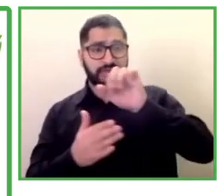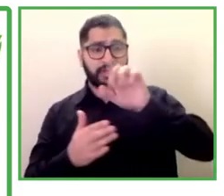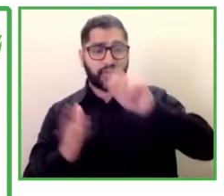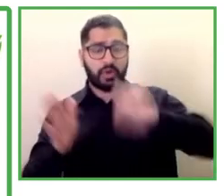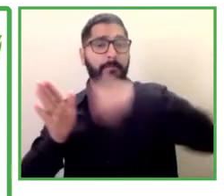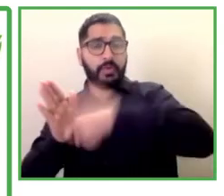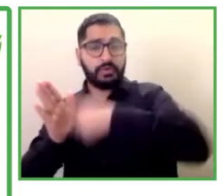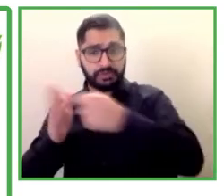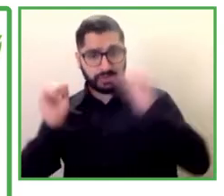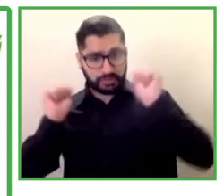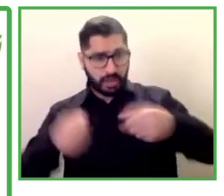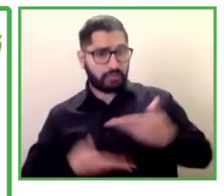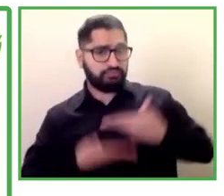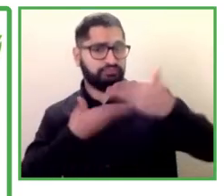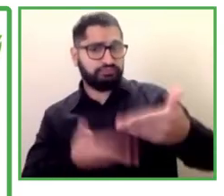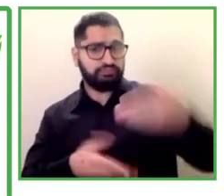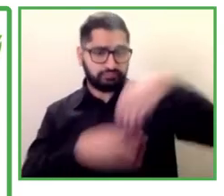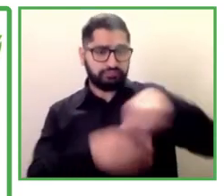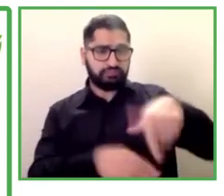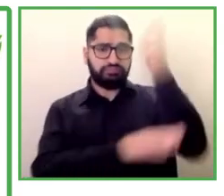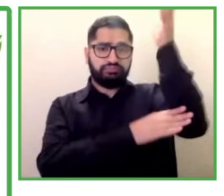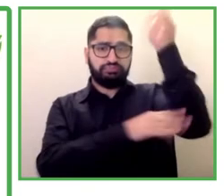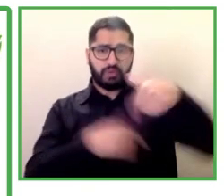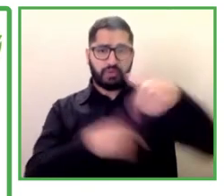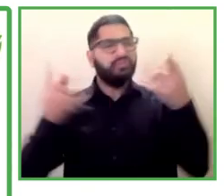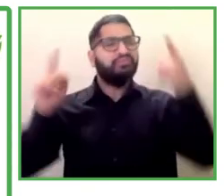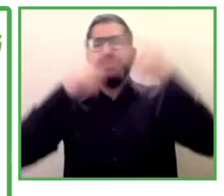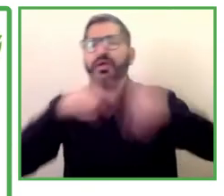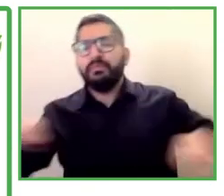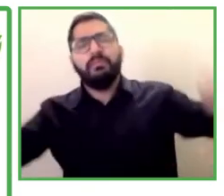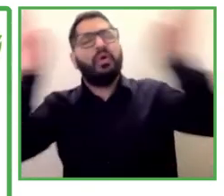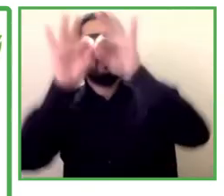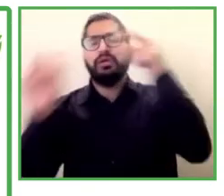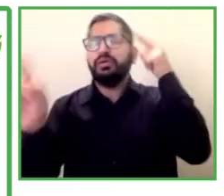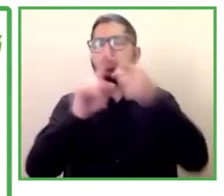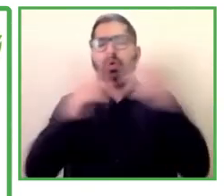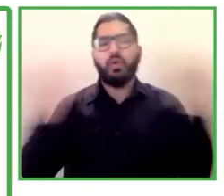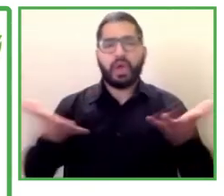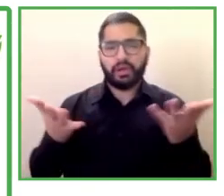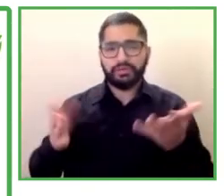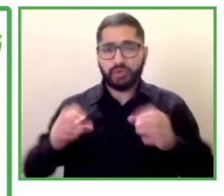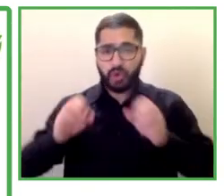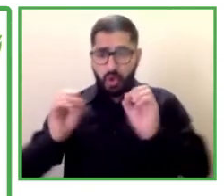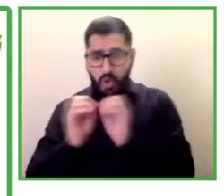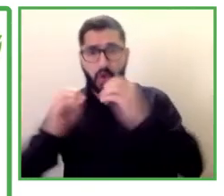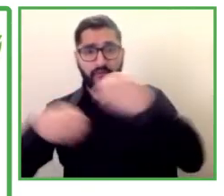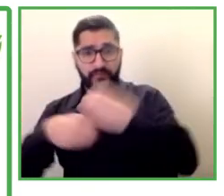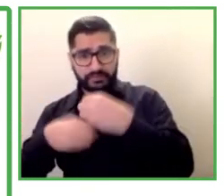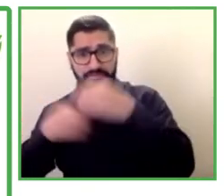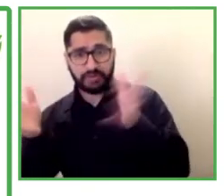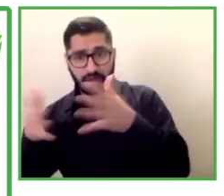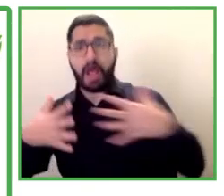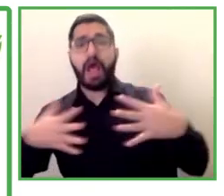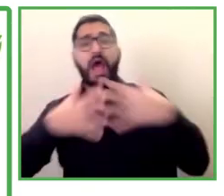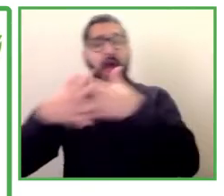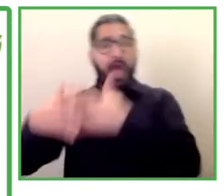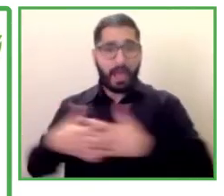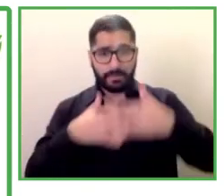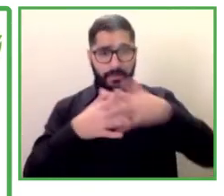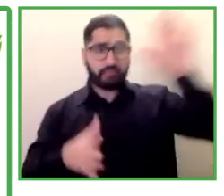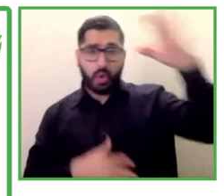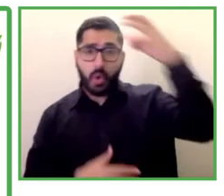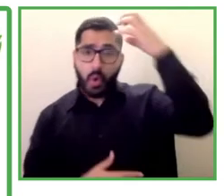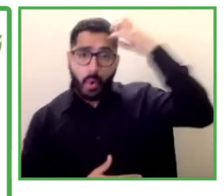of Disability Employment Policy and the United States federal government are not seeking to influence state legislation.